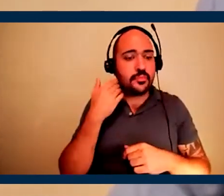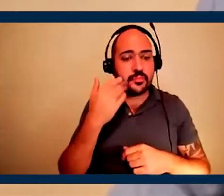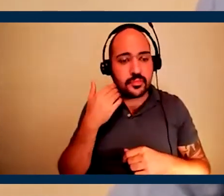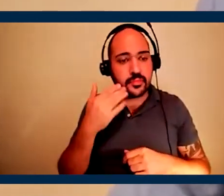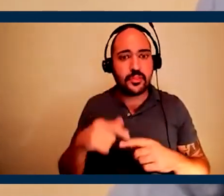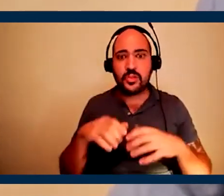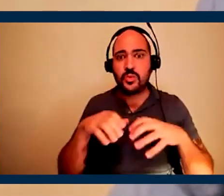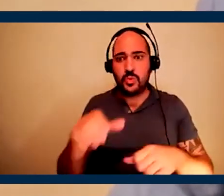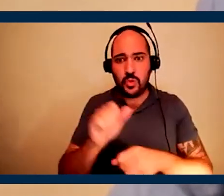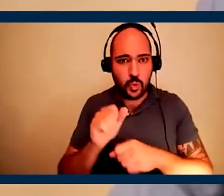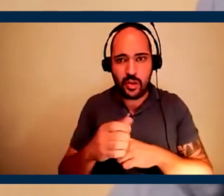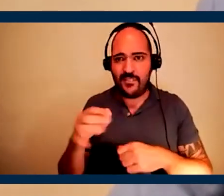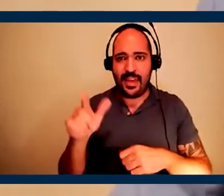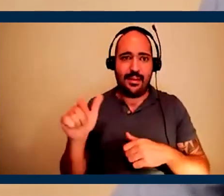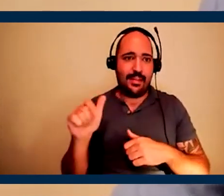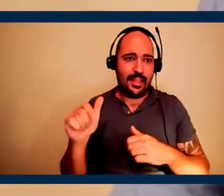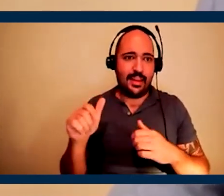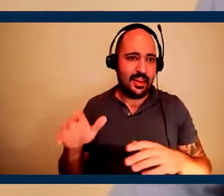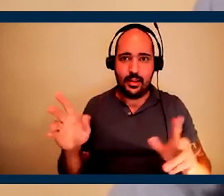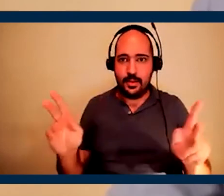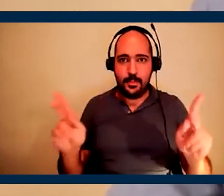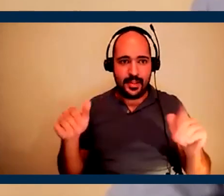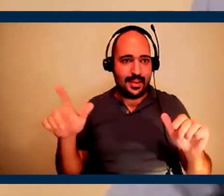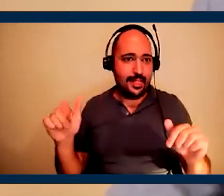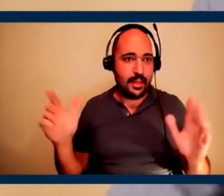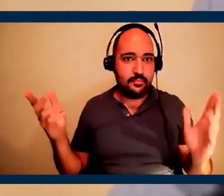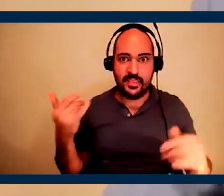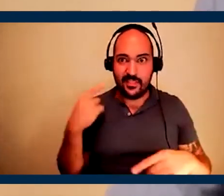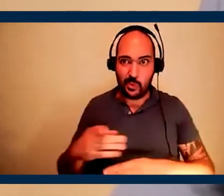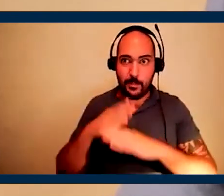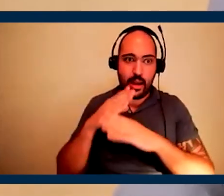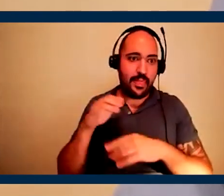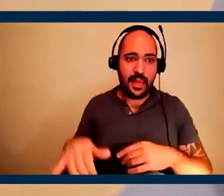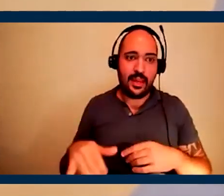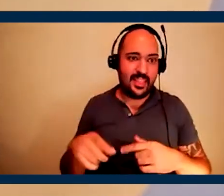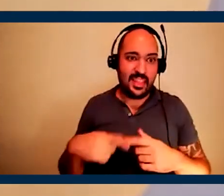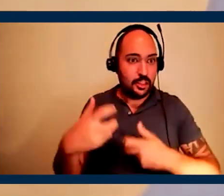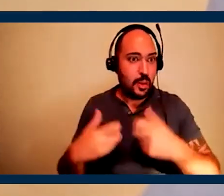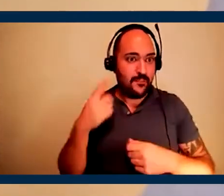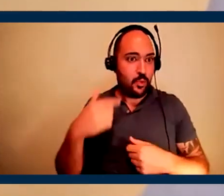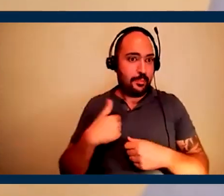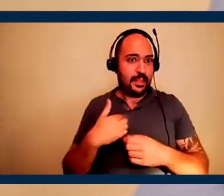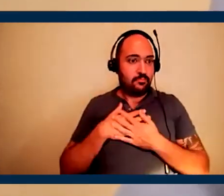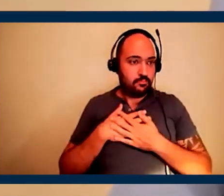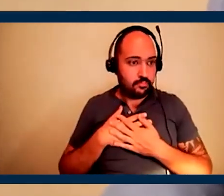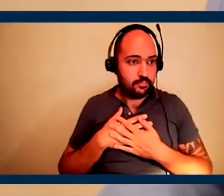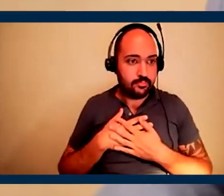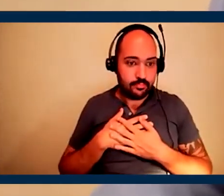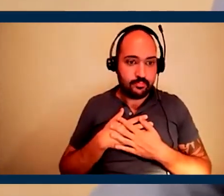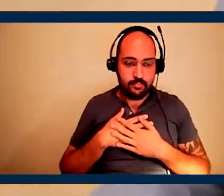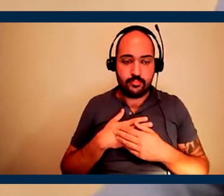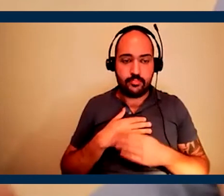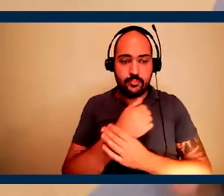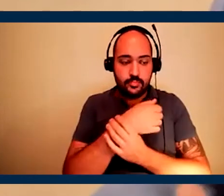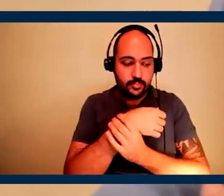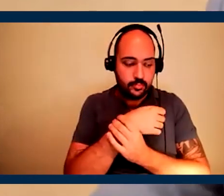of Angelenos here. And if you're in the way of that, then that is a problem for me. And so